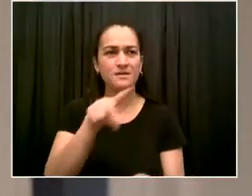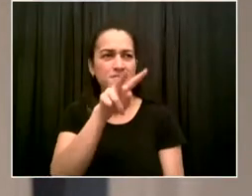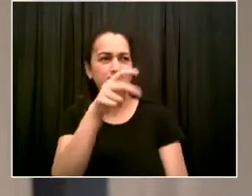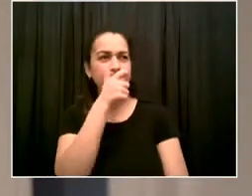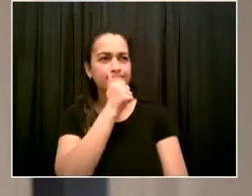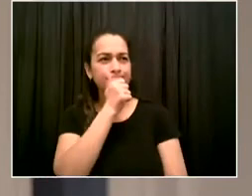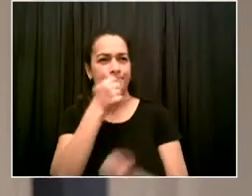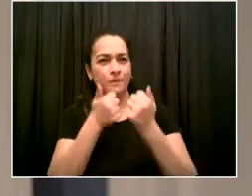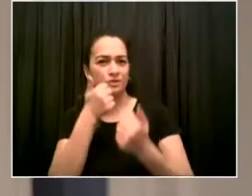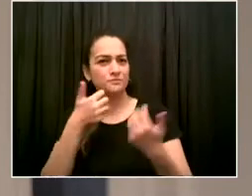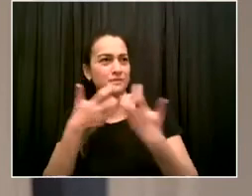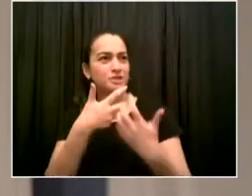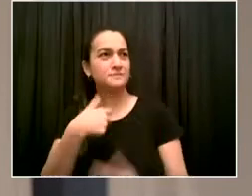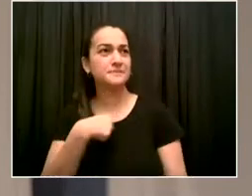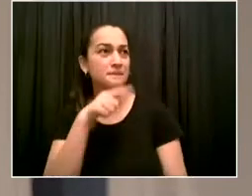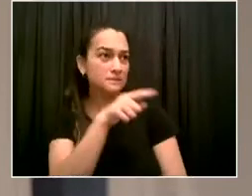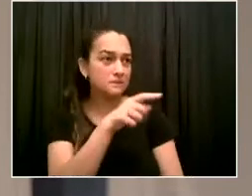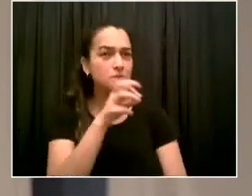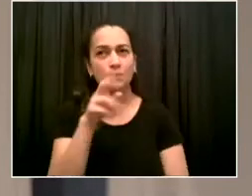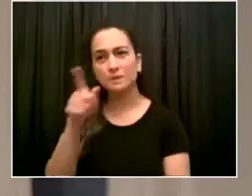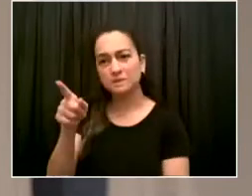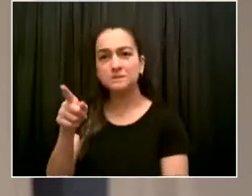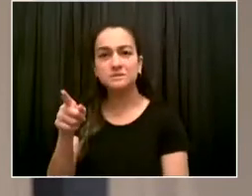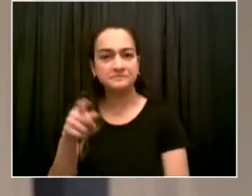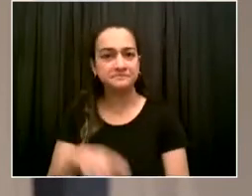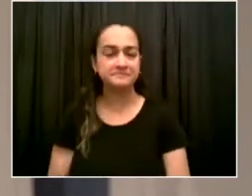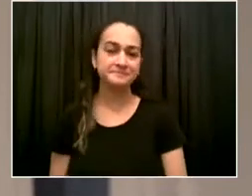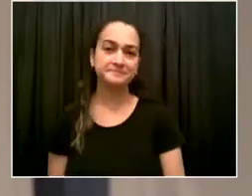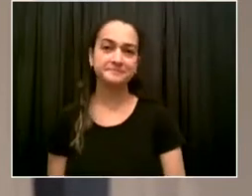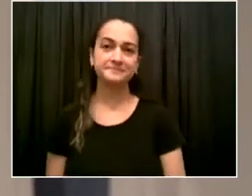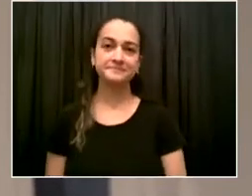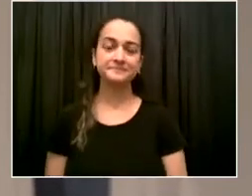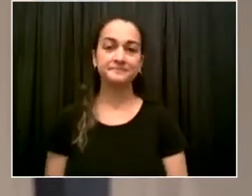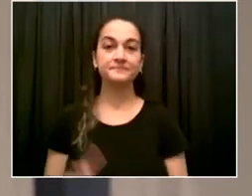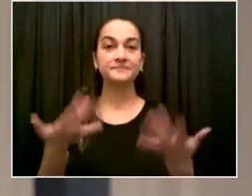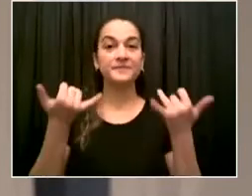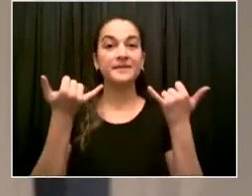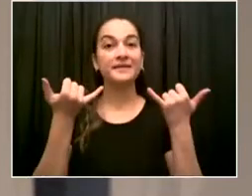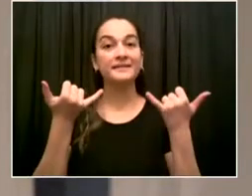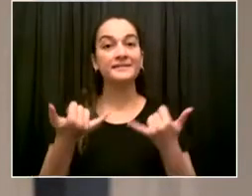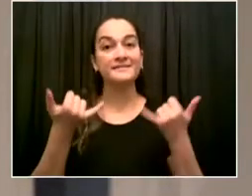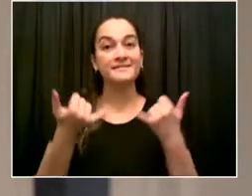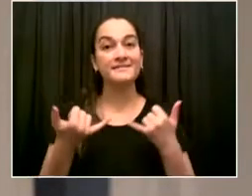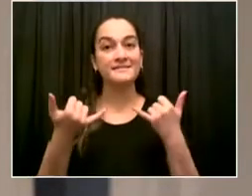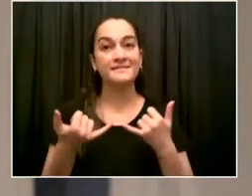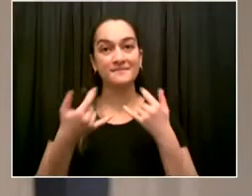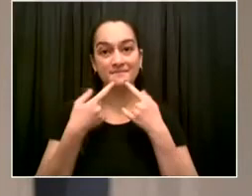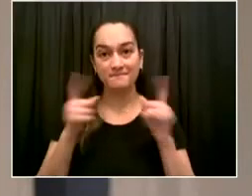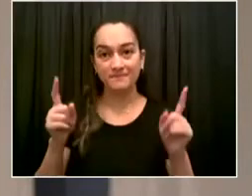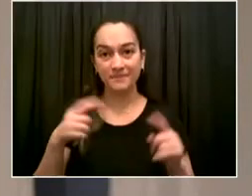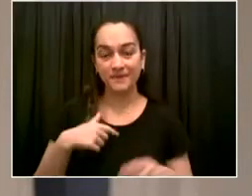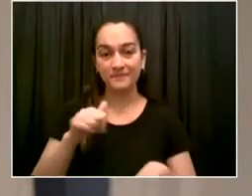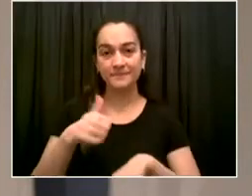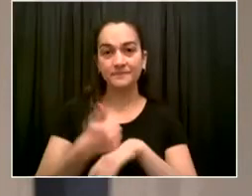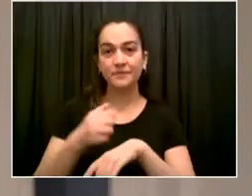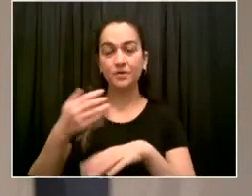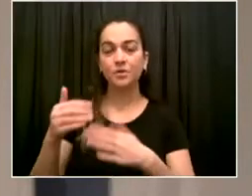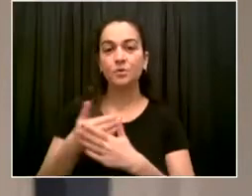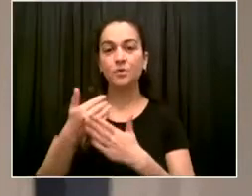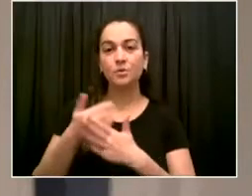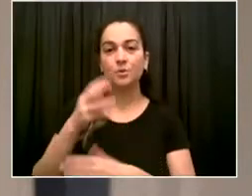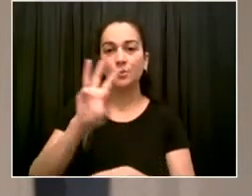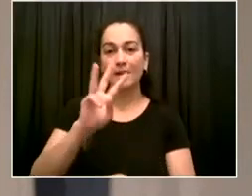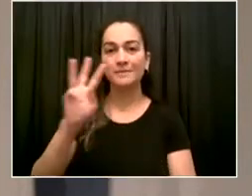is available in one place. This website is a resource that will be maintained and updated